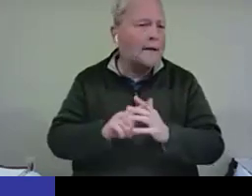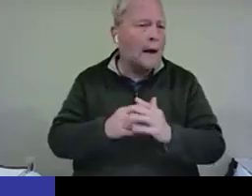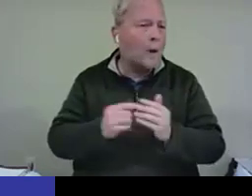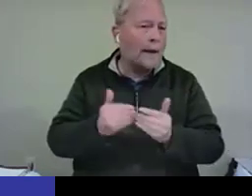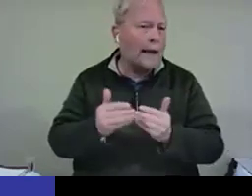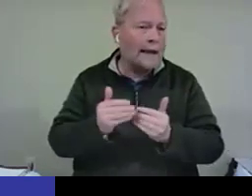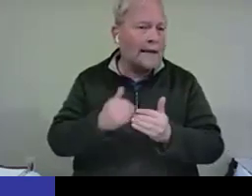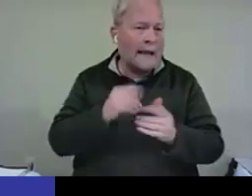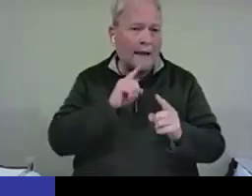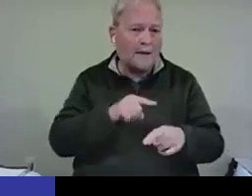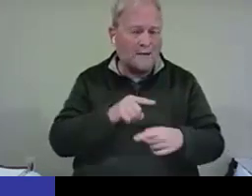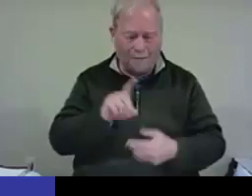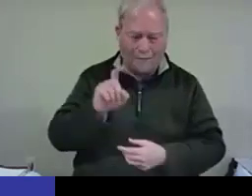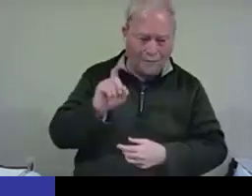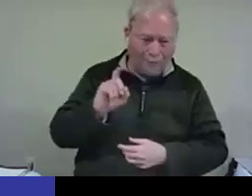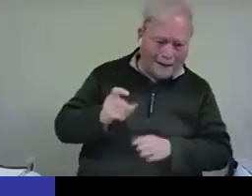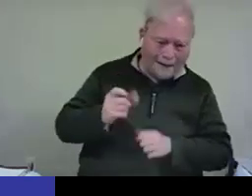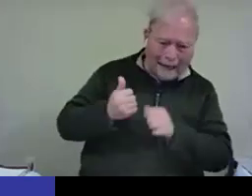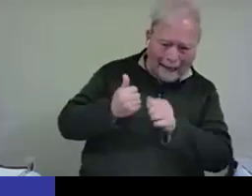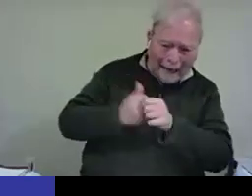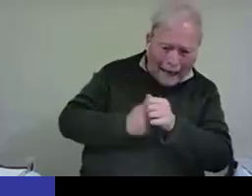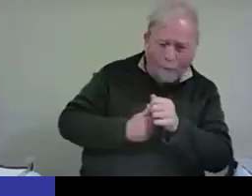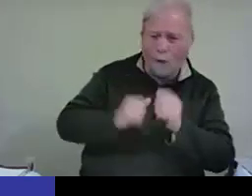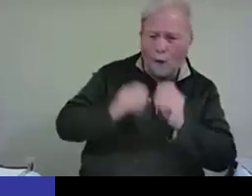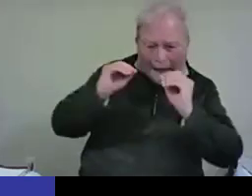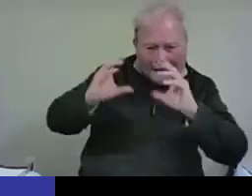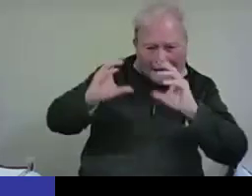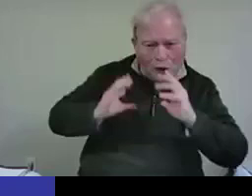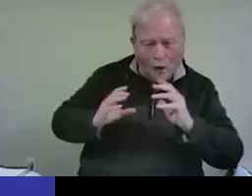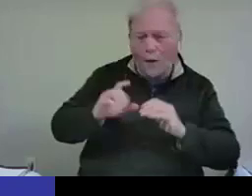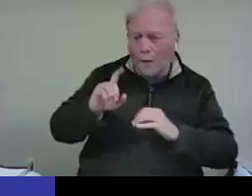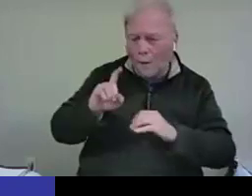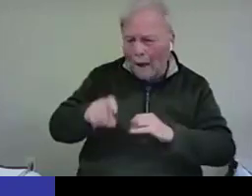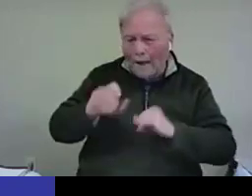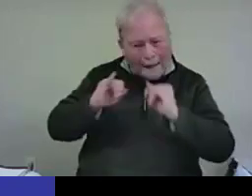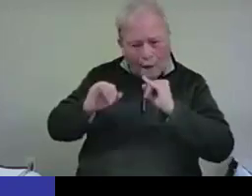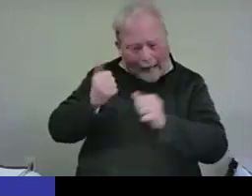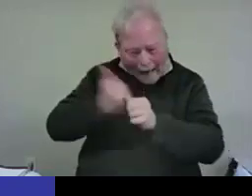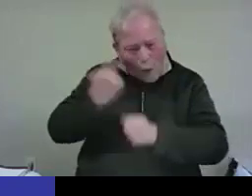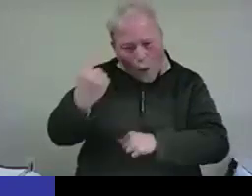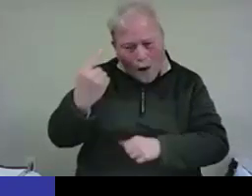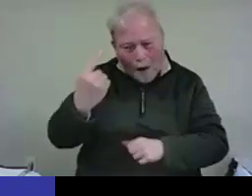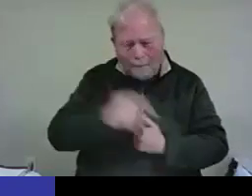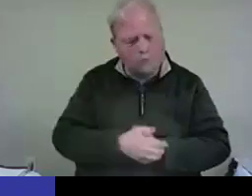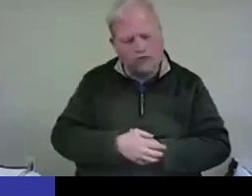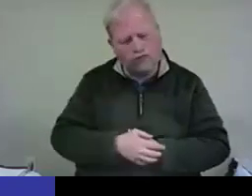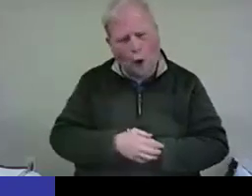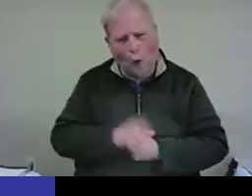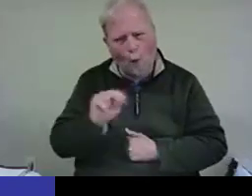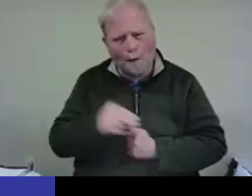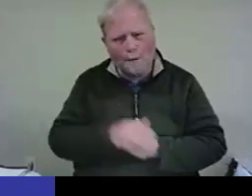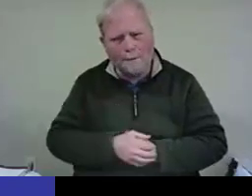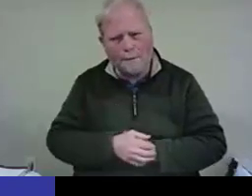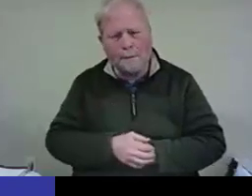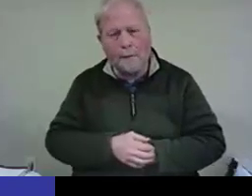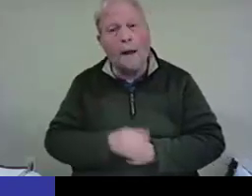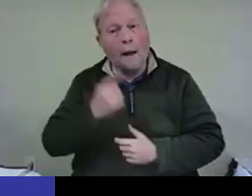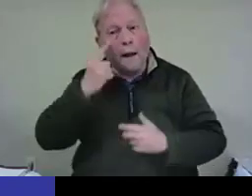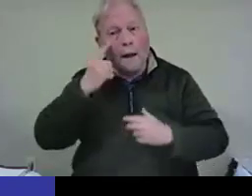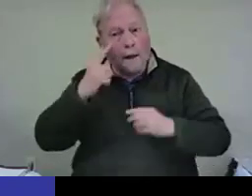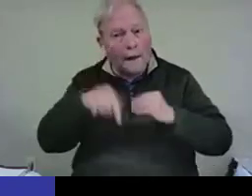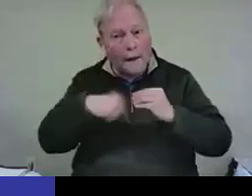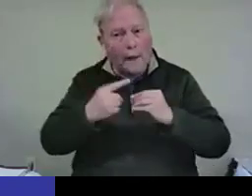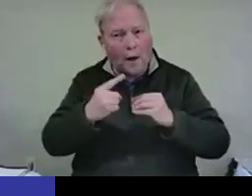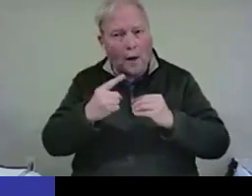have to interview every single one of the child's teachers? Well, no. Again, you want to think about the required